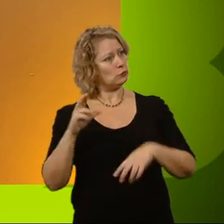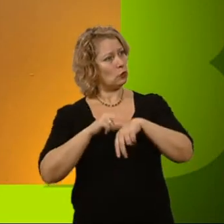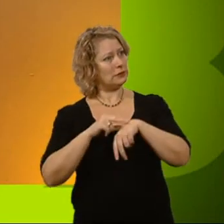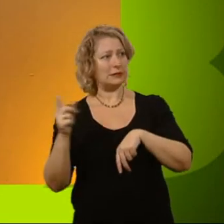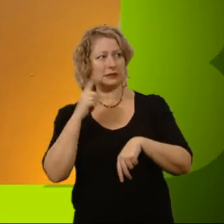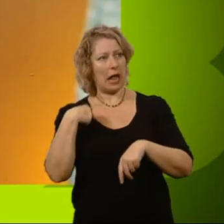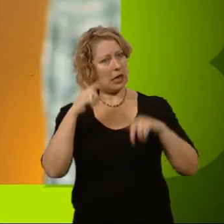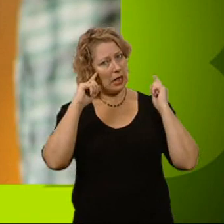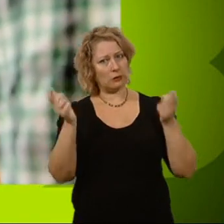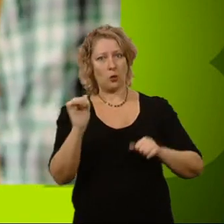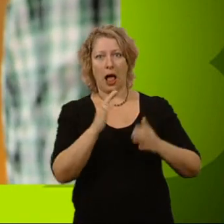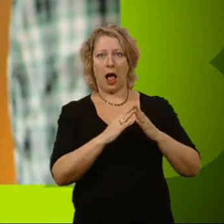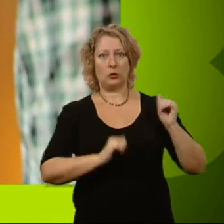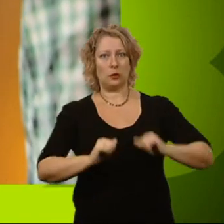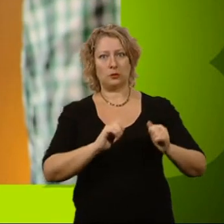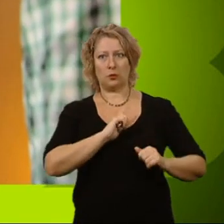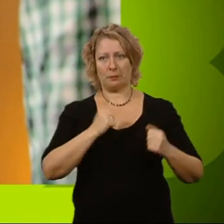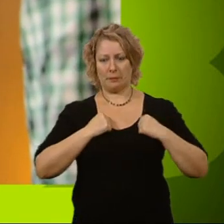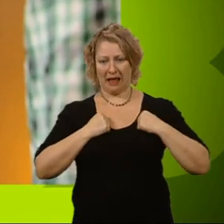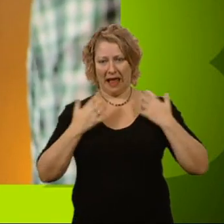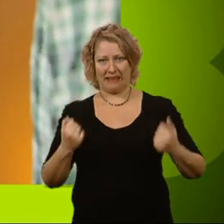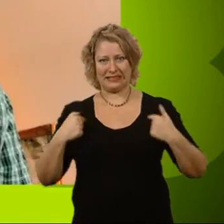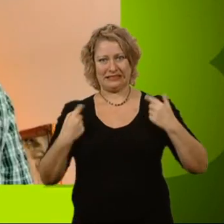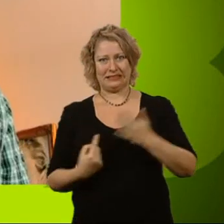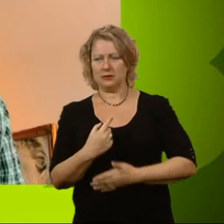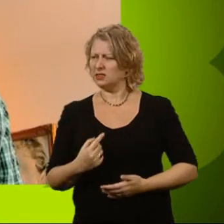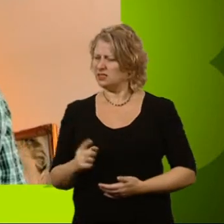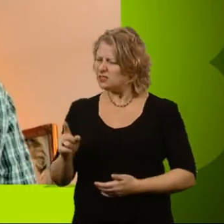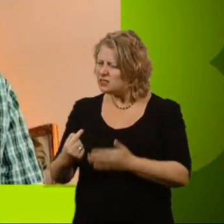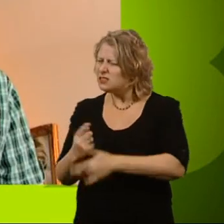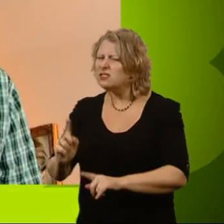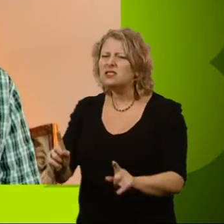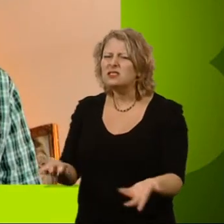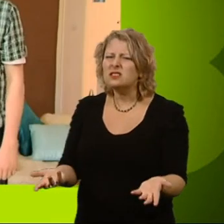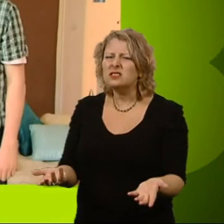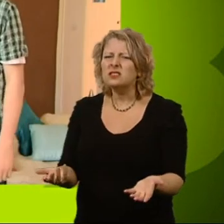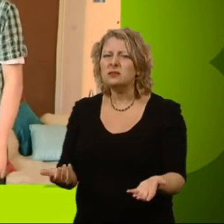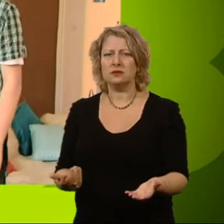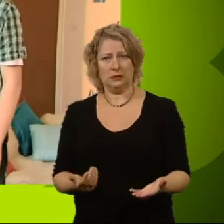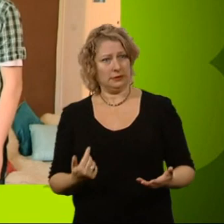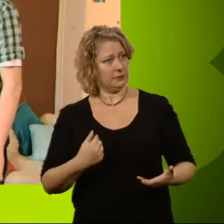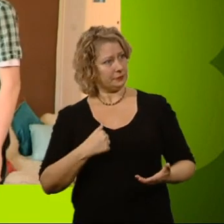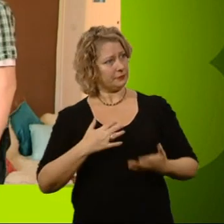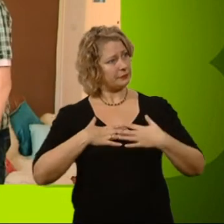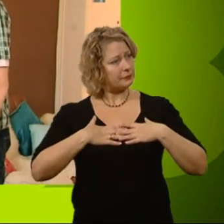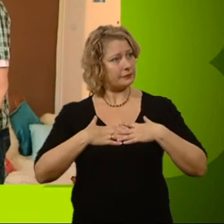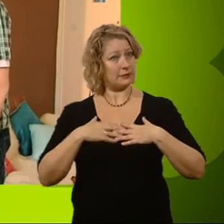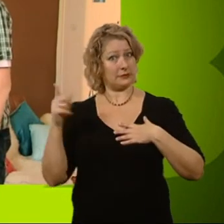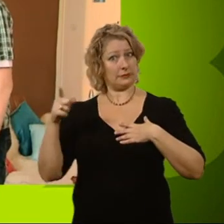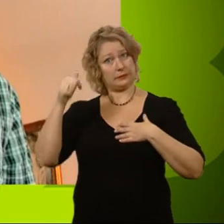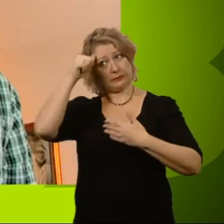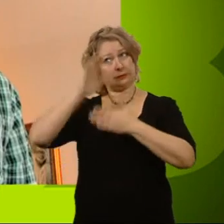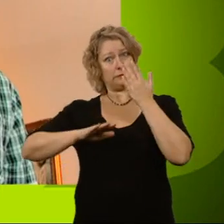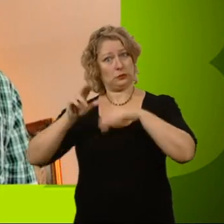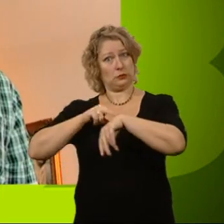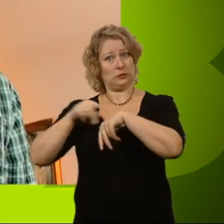he said I can't do the housework anymore. Because of my condition. What condition? Apparently, according to his